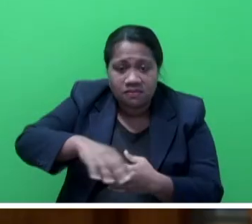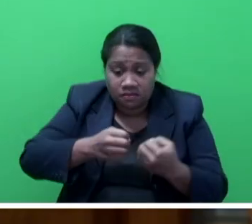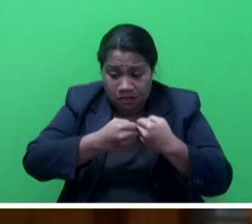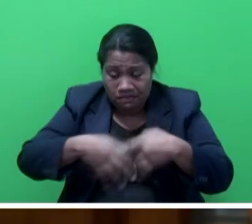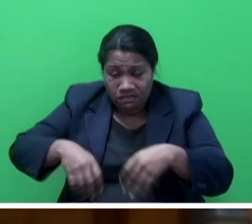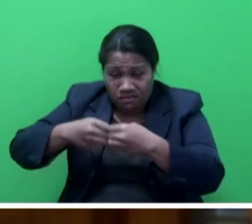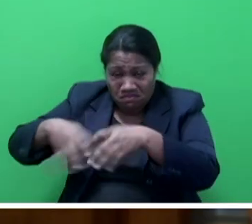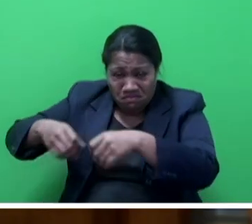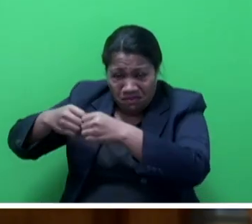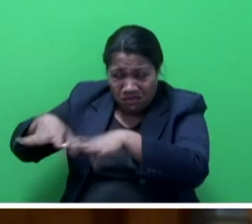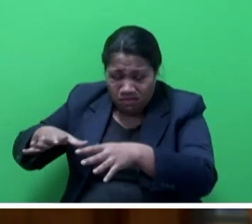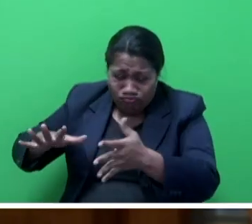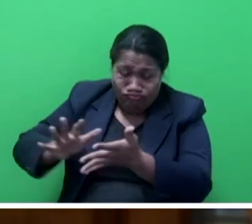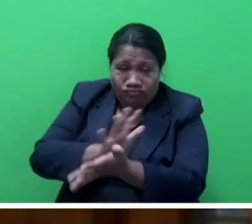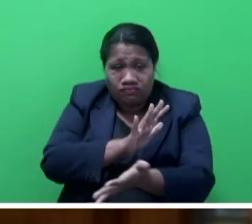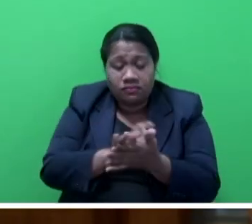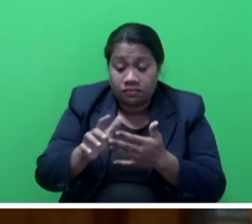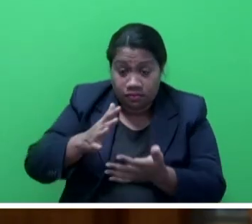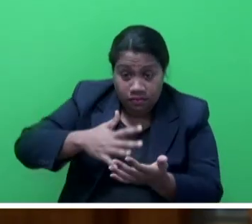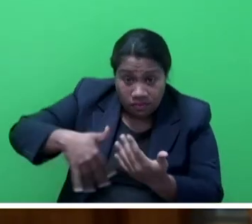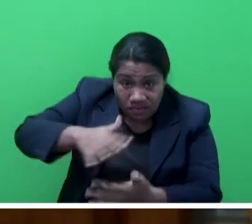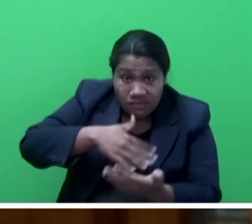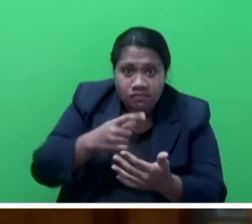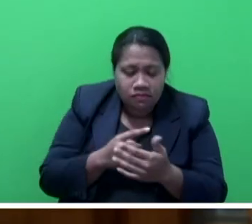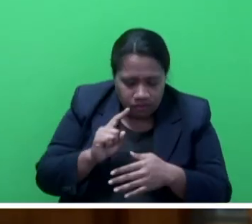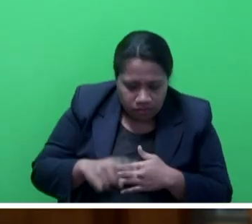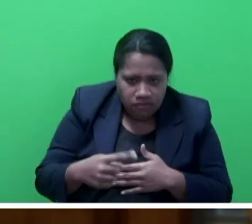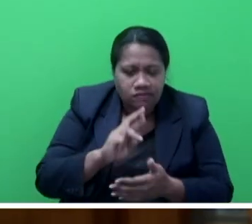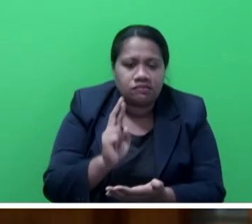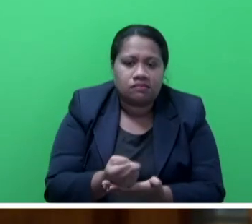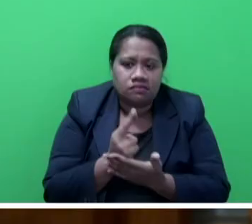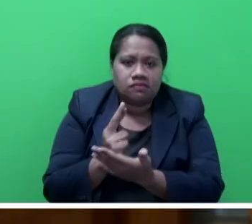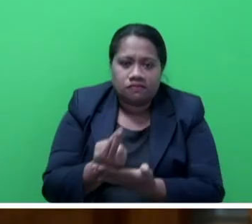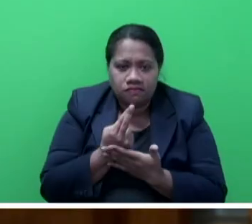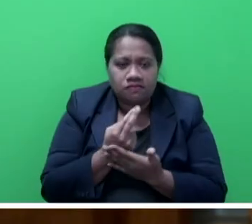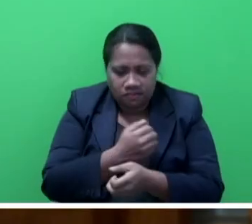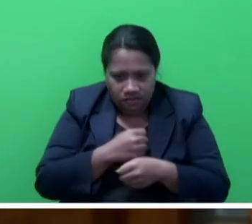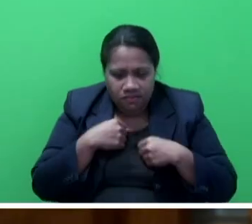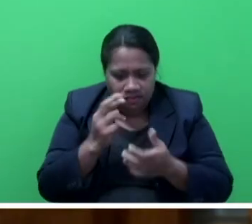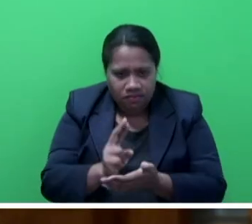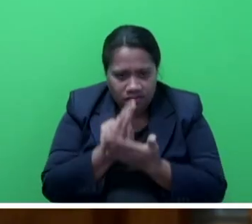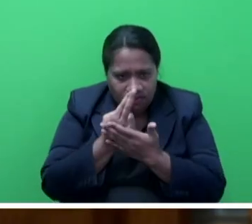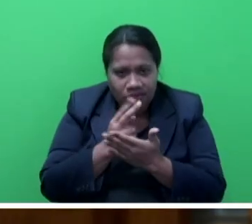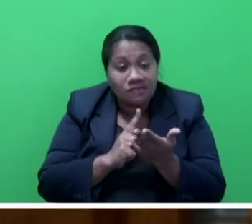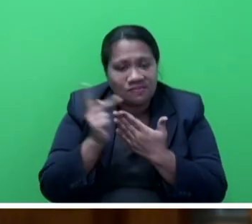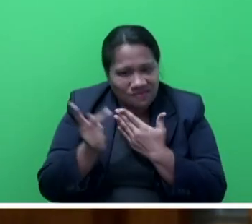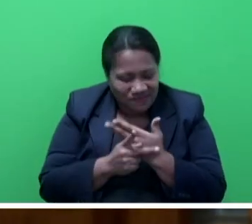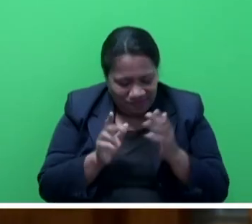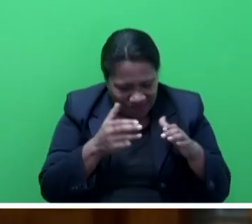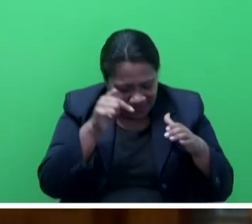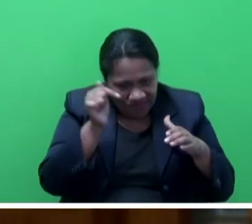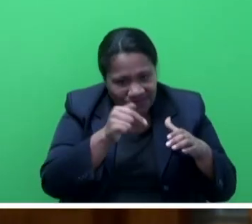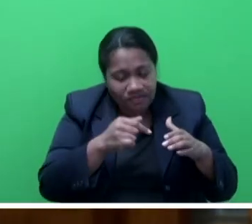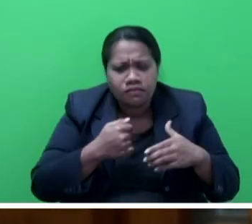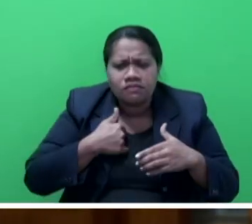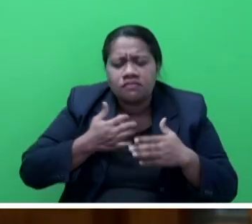by these cyclones are still continuing to be rehabilitated under our rehabilitation program. And I'd like to thank